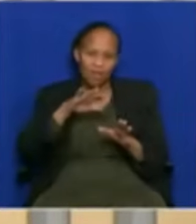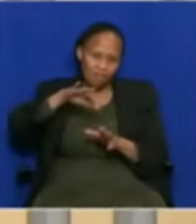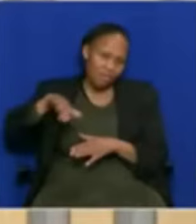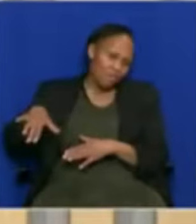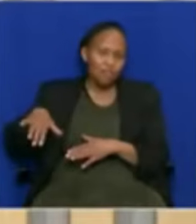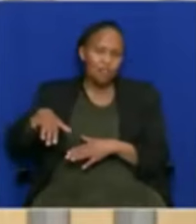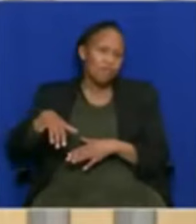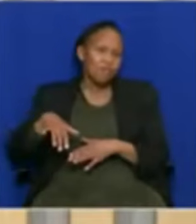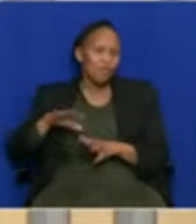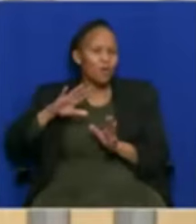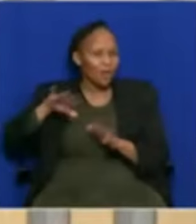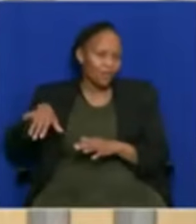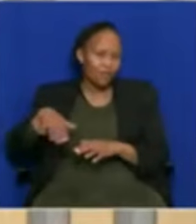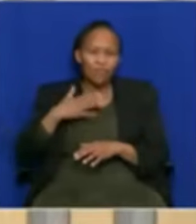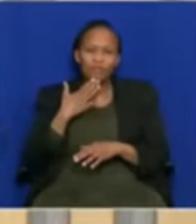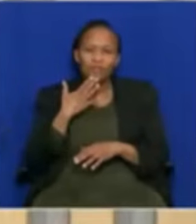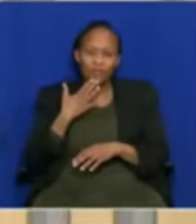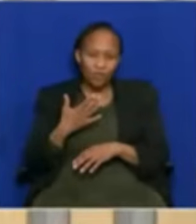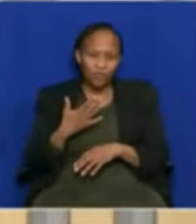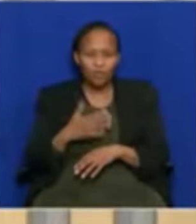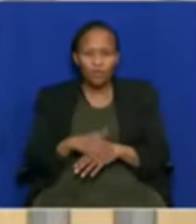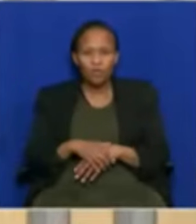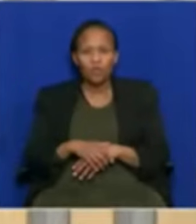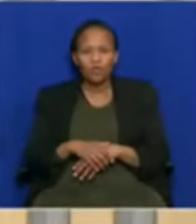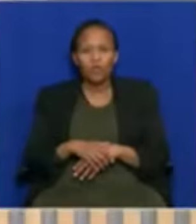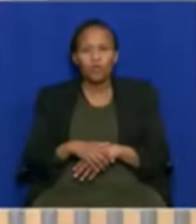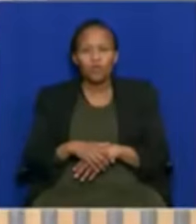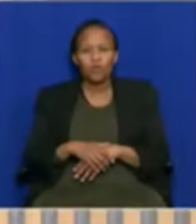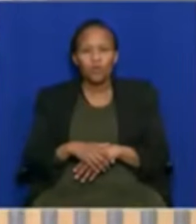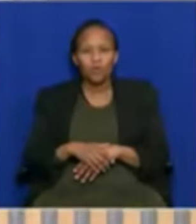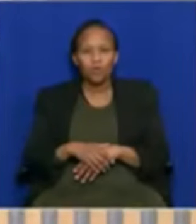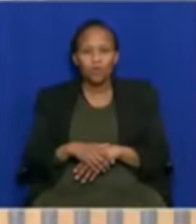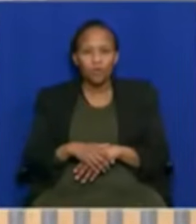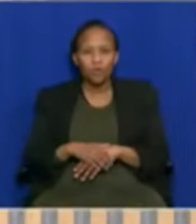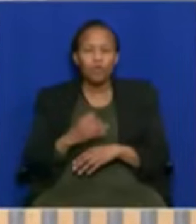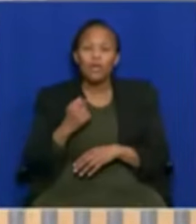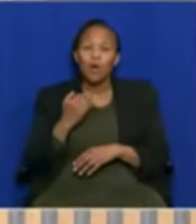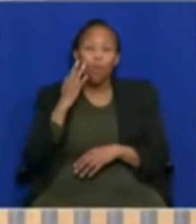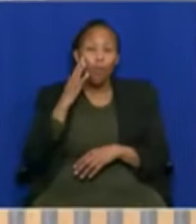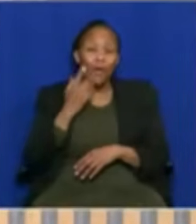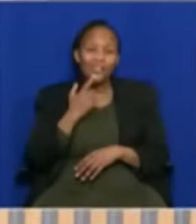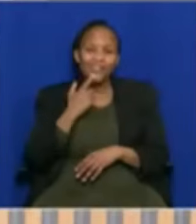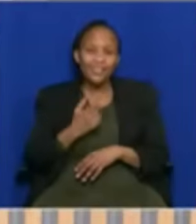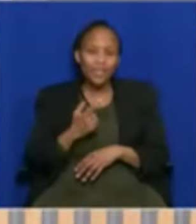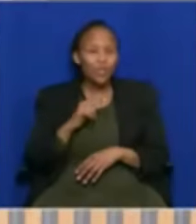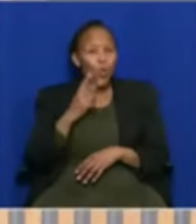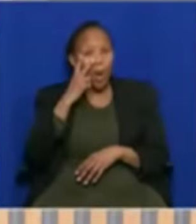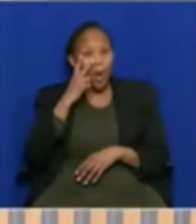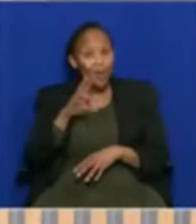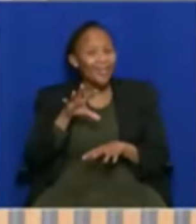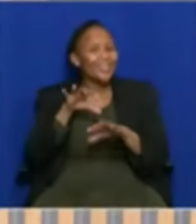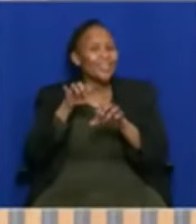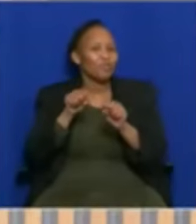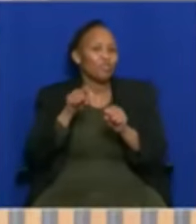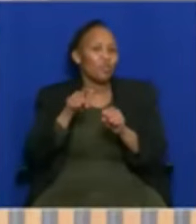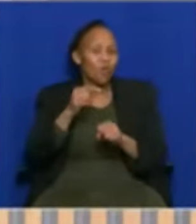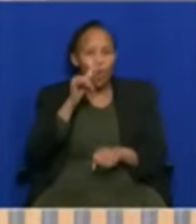sir. When you say here you were looking at capture of crime intelligence, is it past capture?